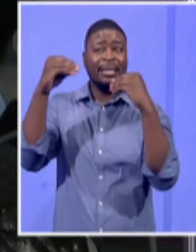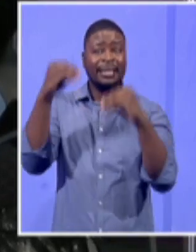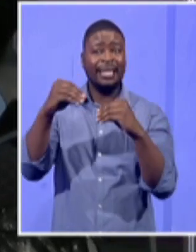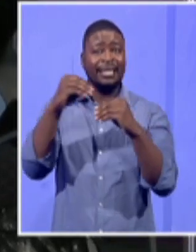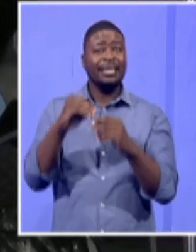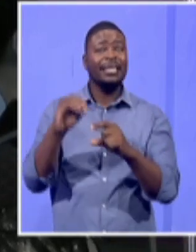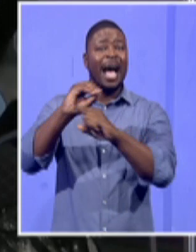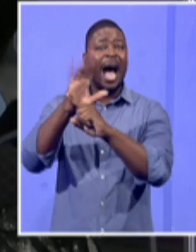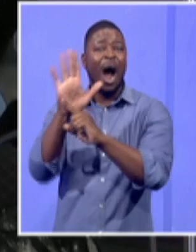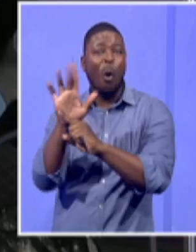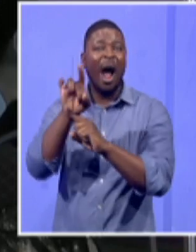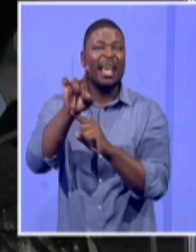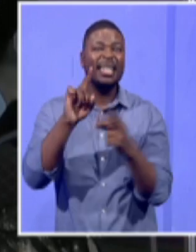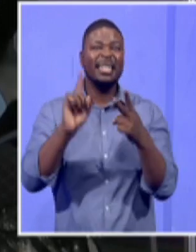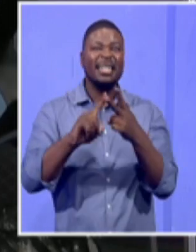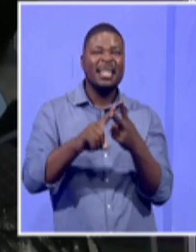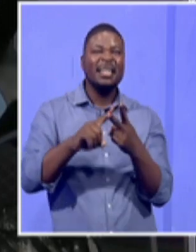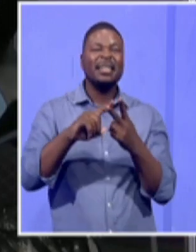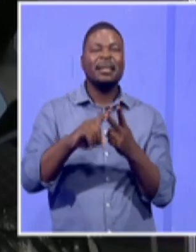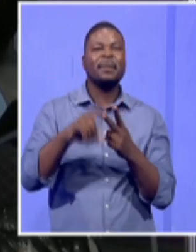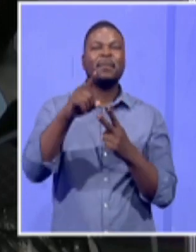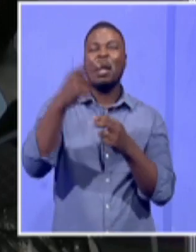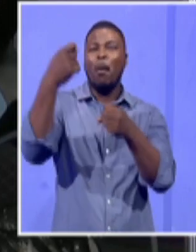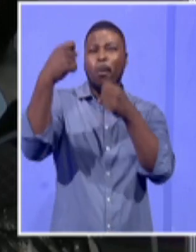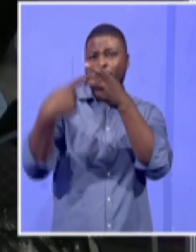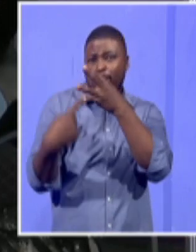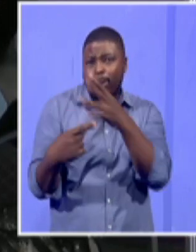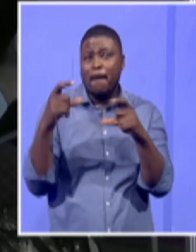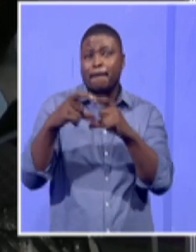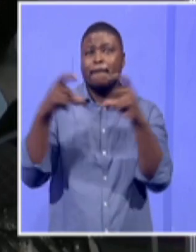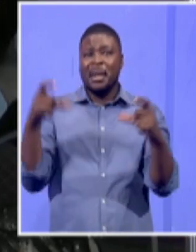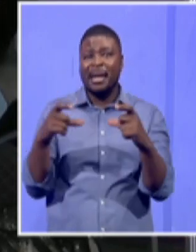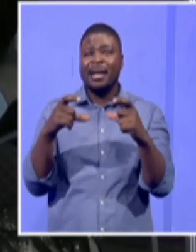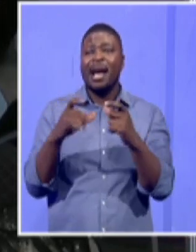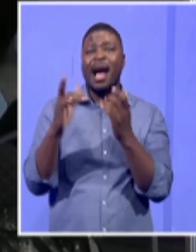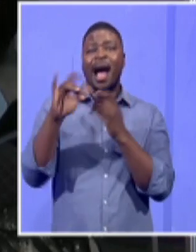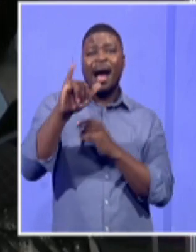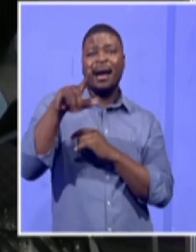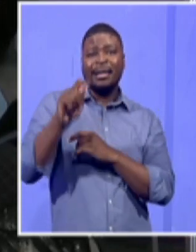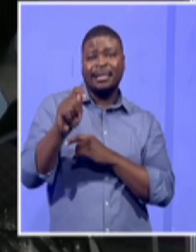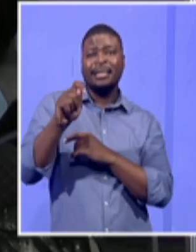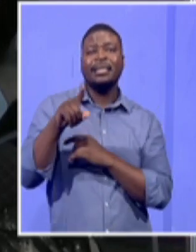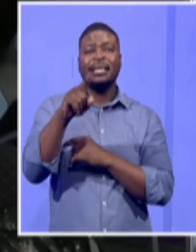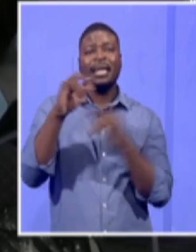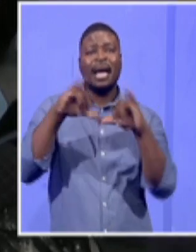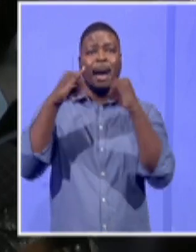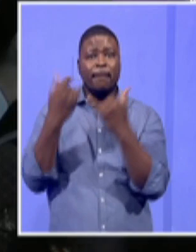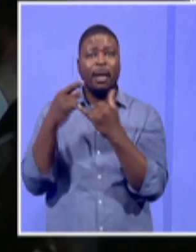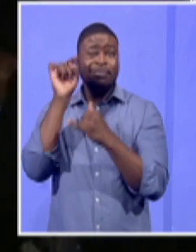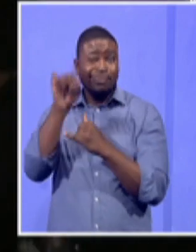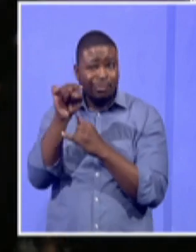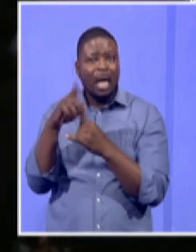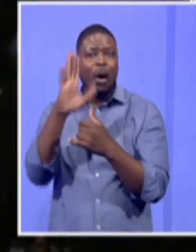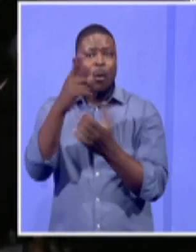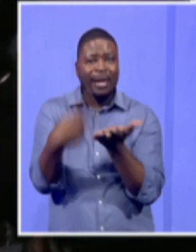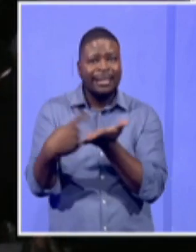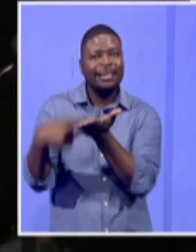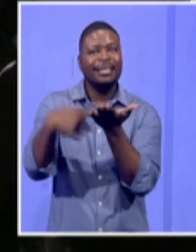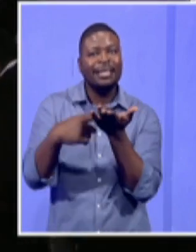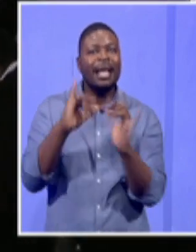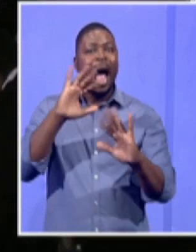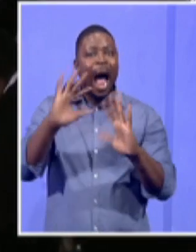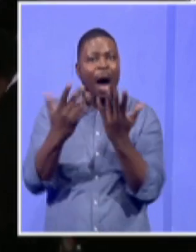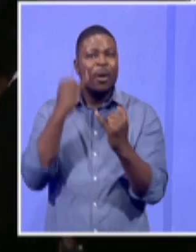Centec exhibiting, as well as some smaller enterprises as well that really are talking innovation in being able to deliver